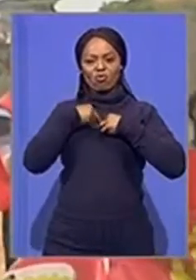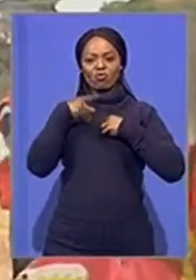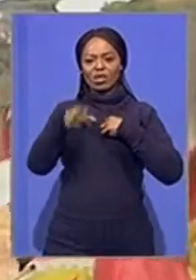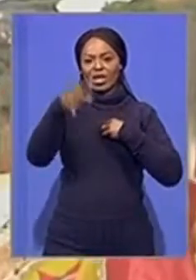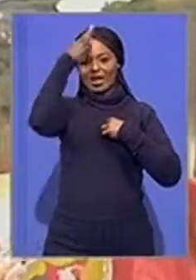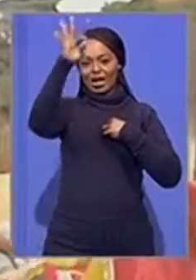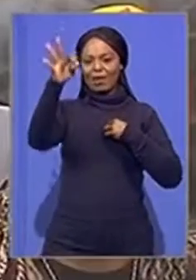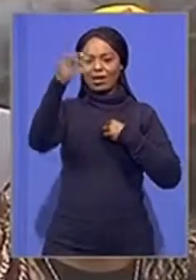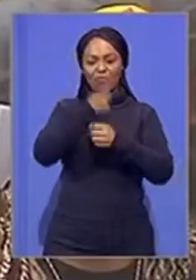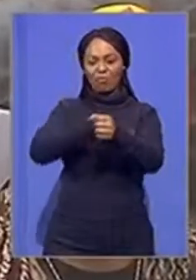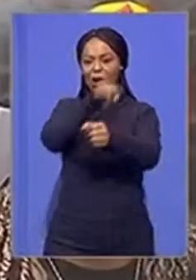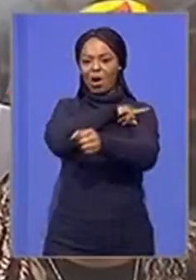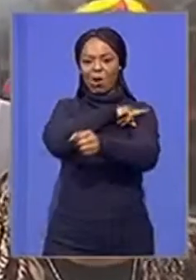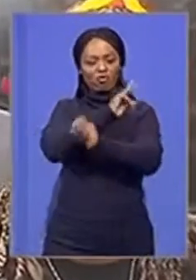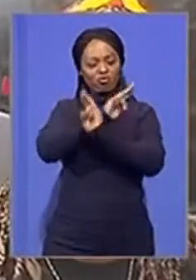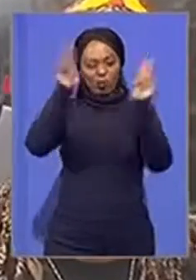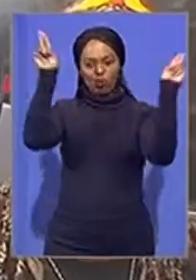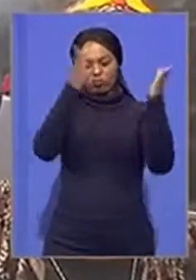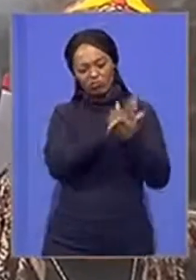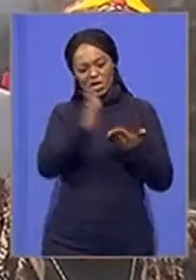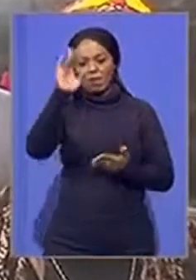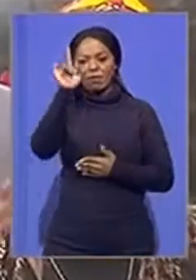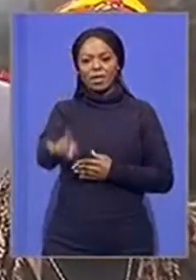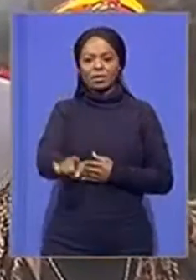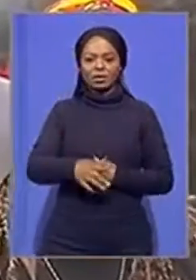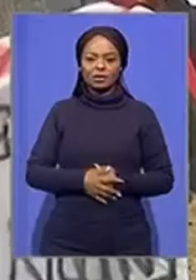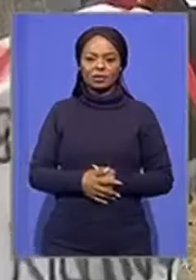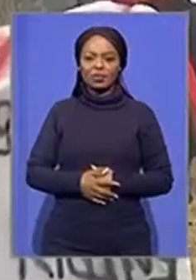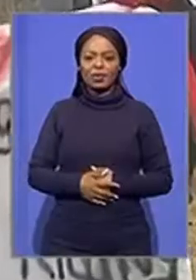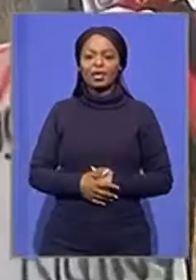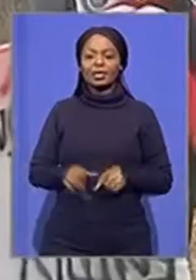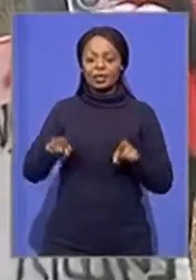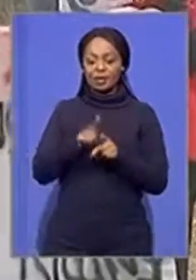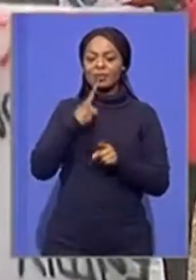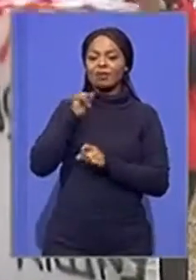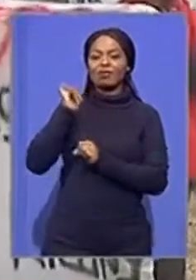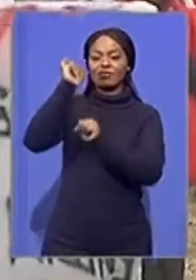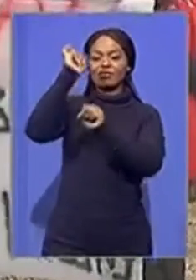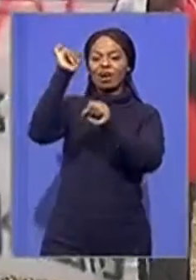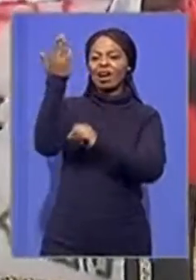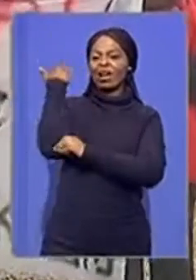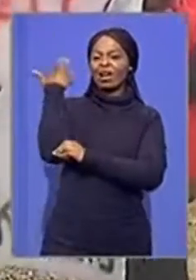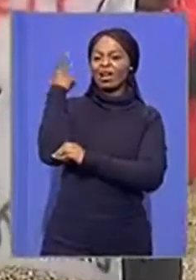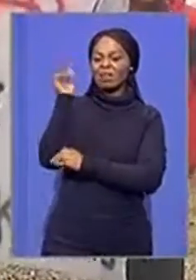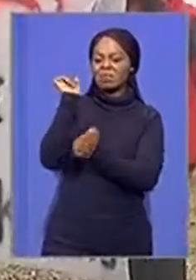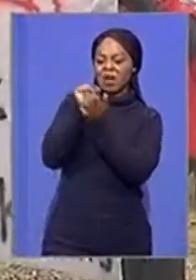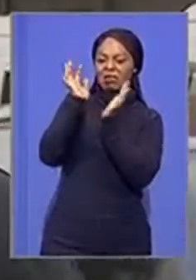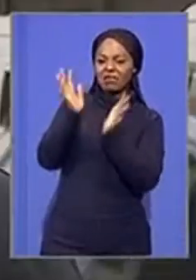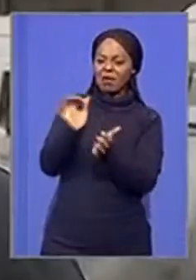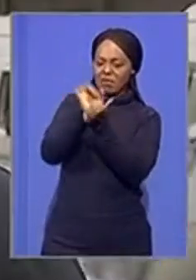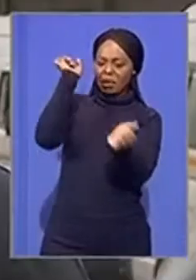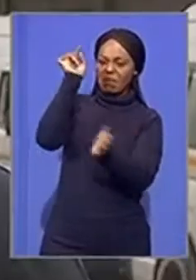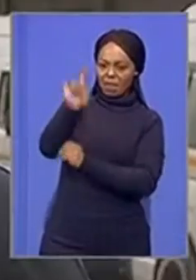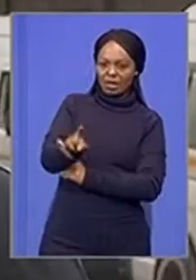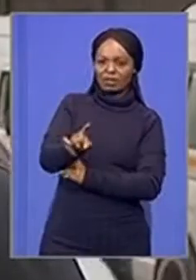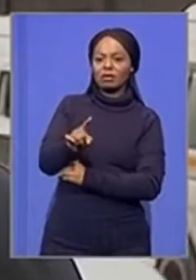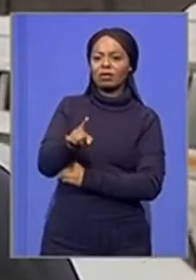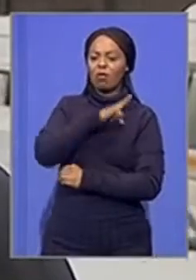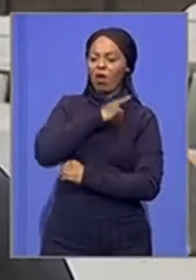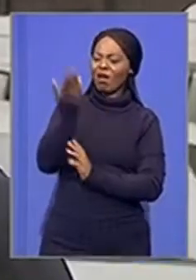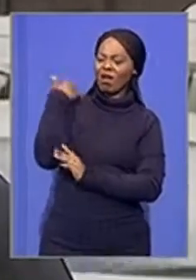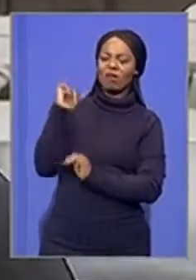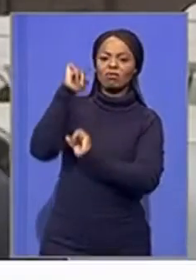be in power. Mekgatlho eno e batla gape gore ba dira ditshupetso bao ba saleng ba tshwarwa ba gololwe. One of the demands we are making is